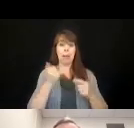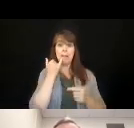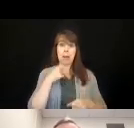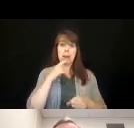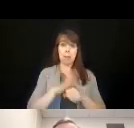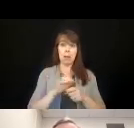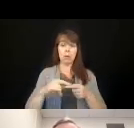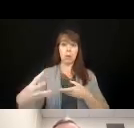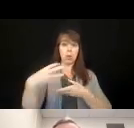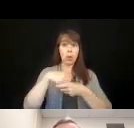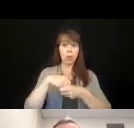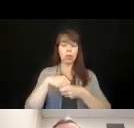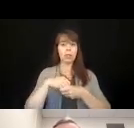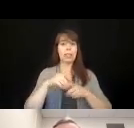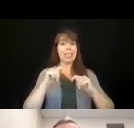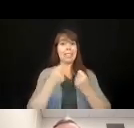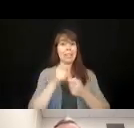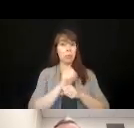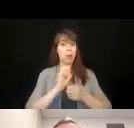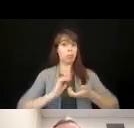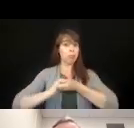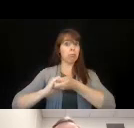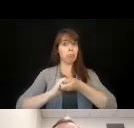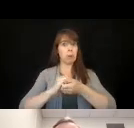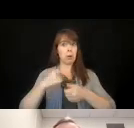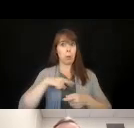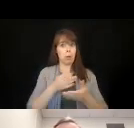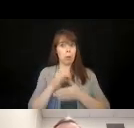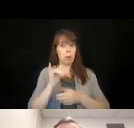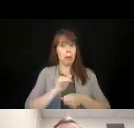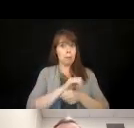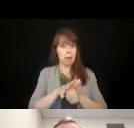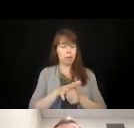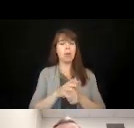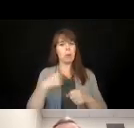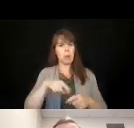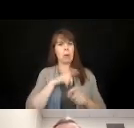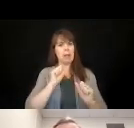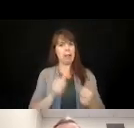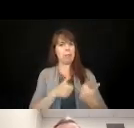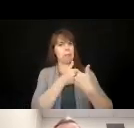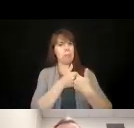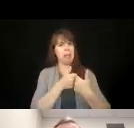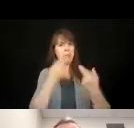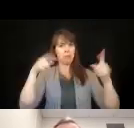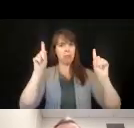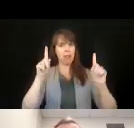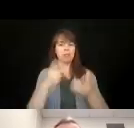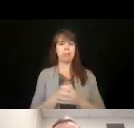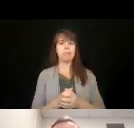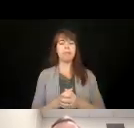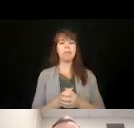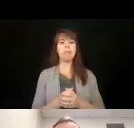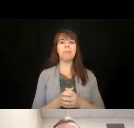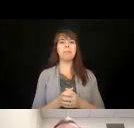the strong teamwork that sustained us throughout the pandemic, we will be able to meet those challenges and achieve our goals. I